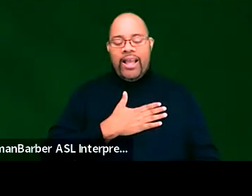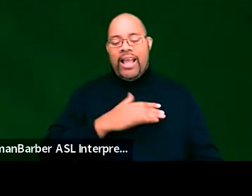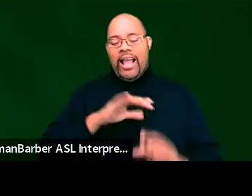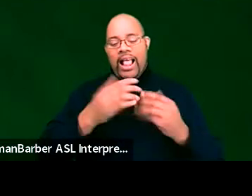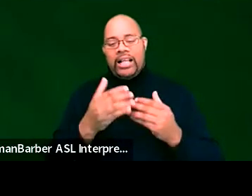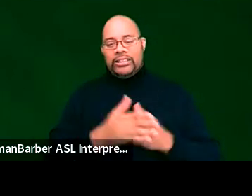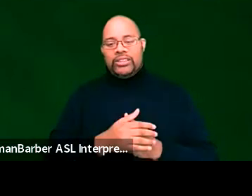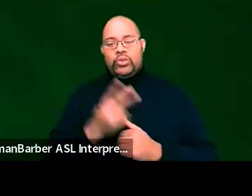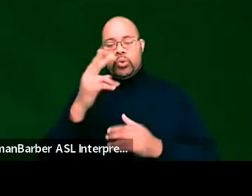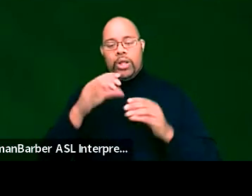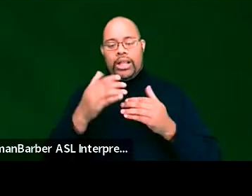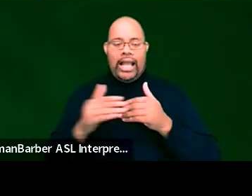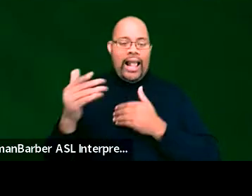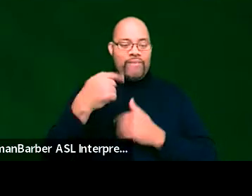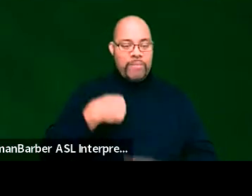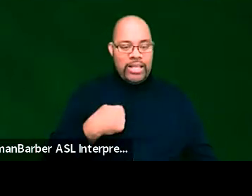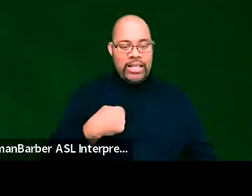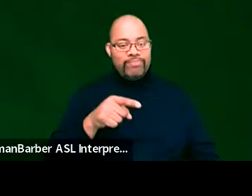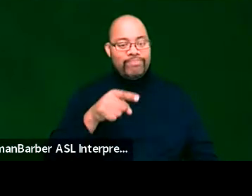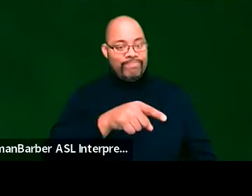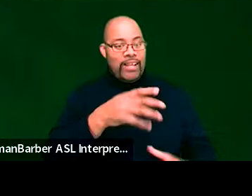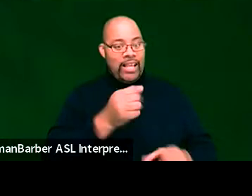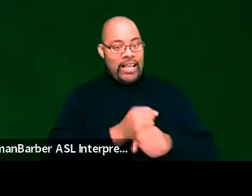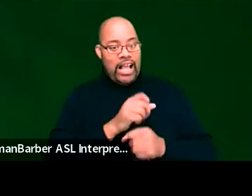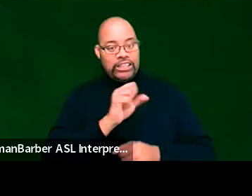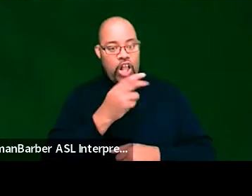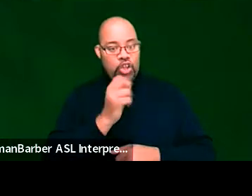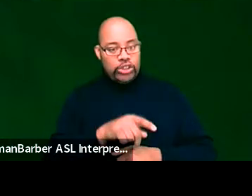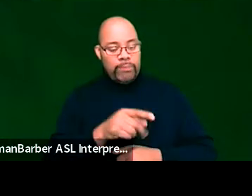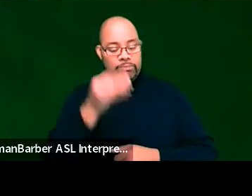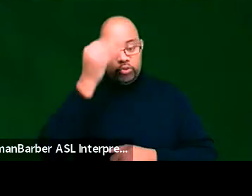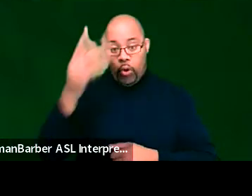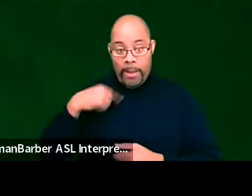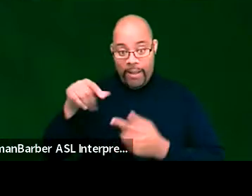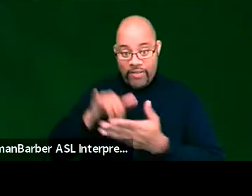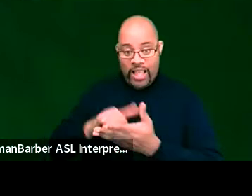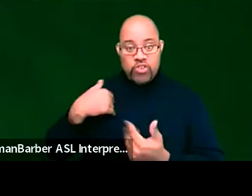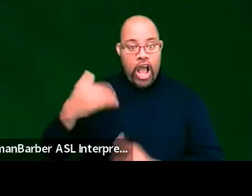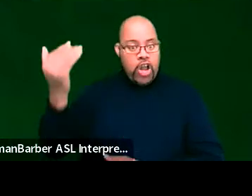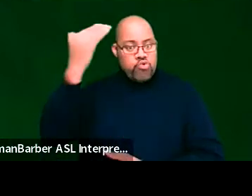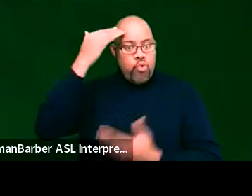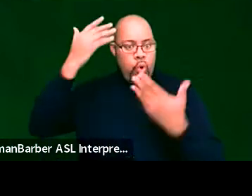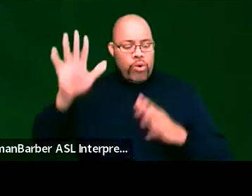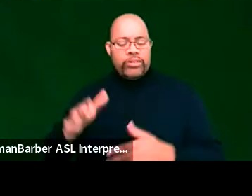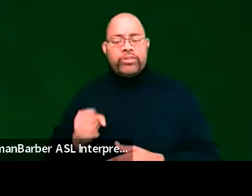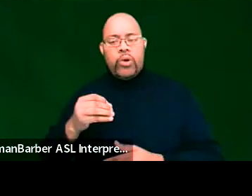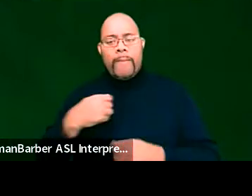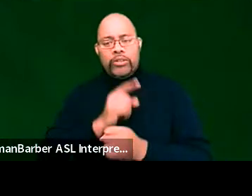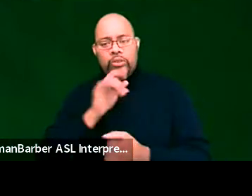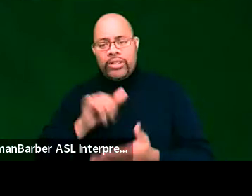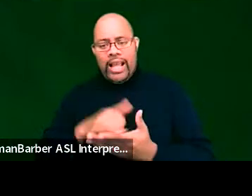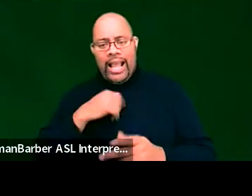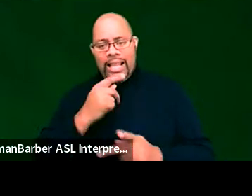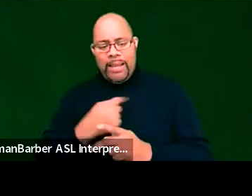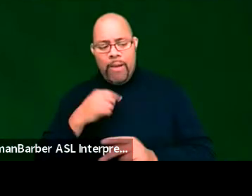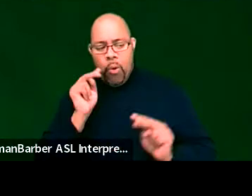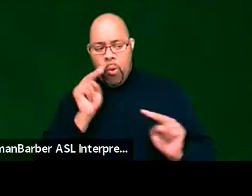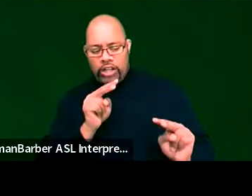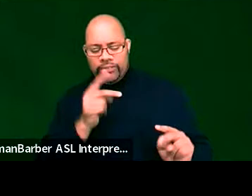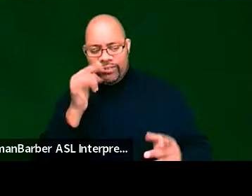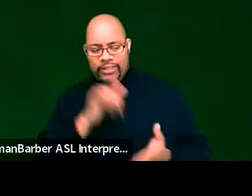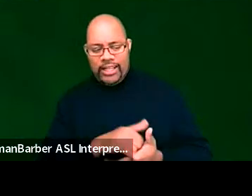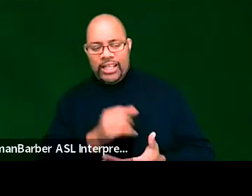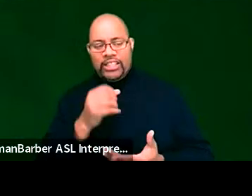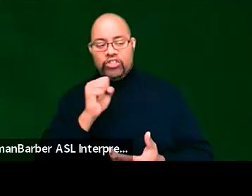class, two classes ahead of me, and she got the scholarship and told me about it. So I knew, okay, make sure that I keep my eyes open. So